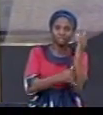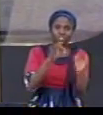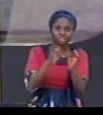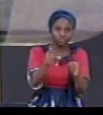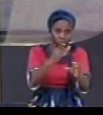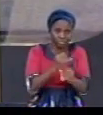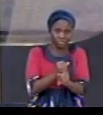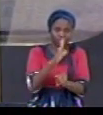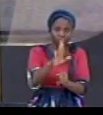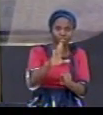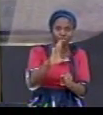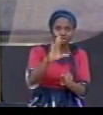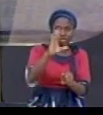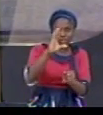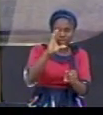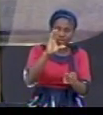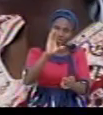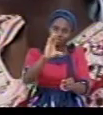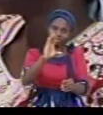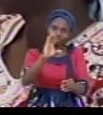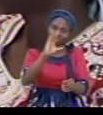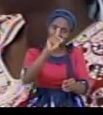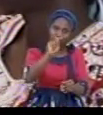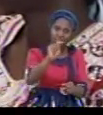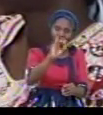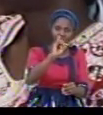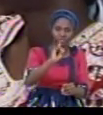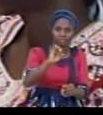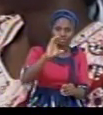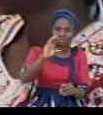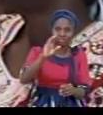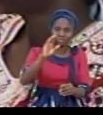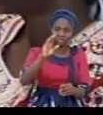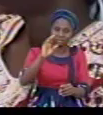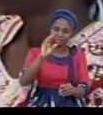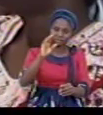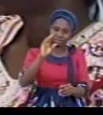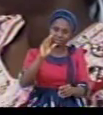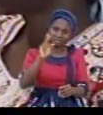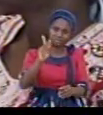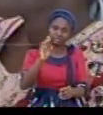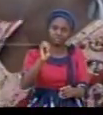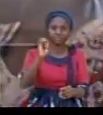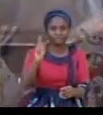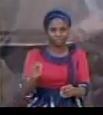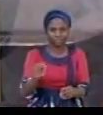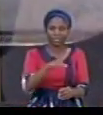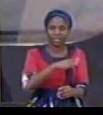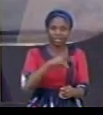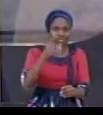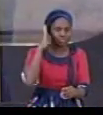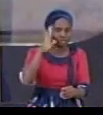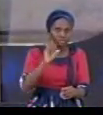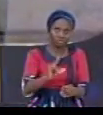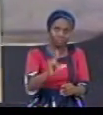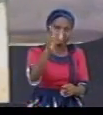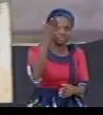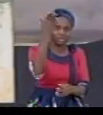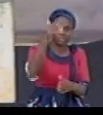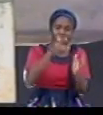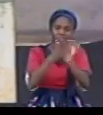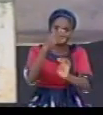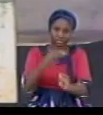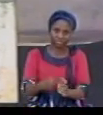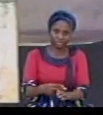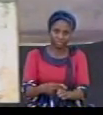through and you are there in Jesus' name. Come to the New Testament and see the